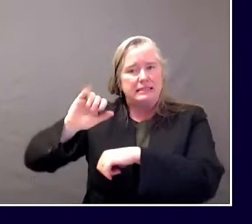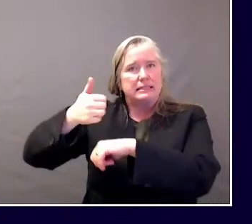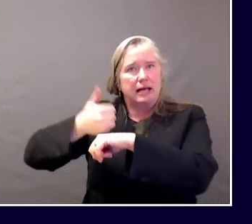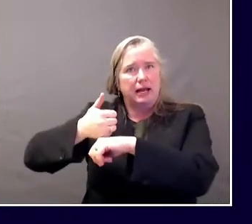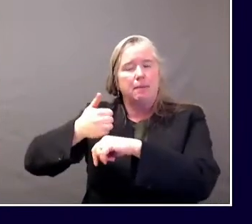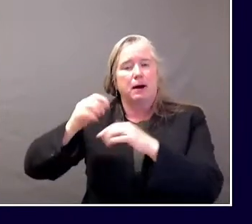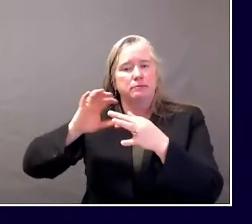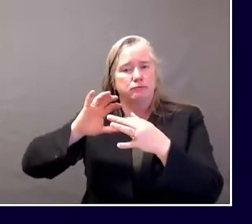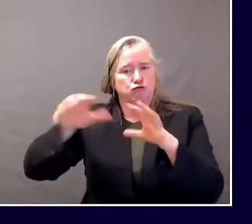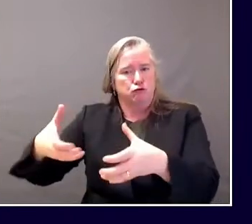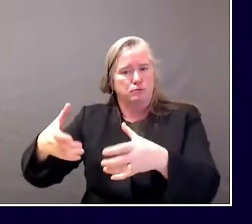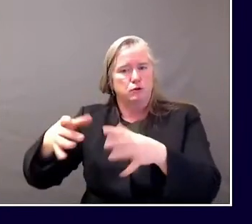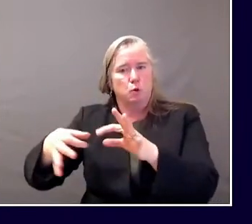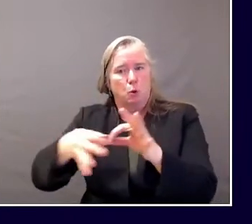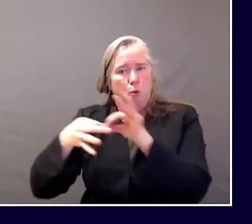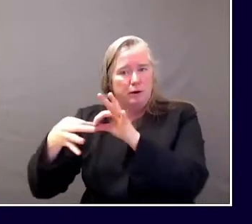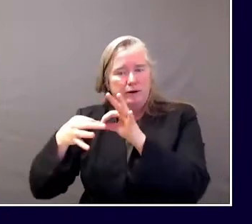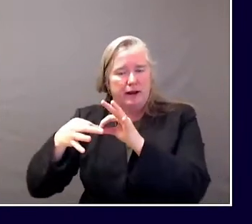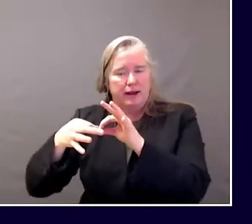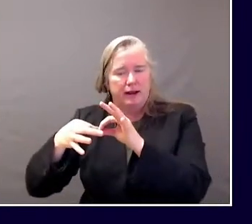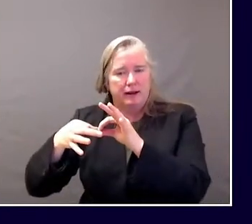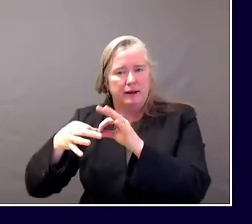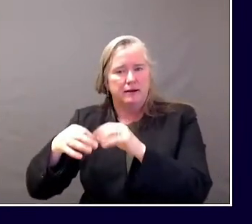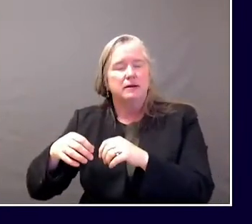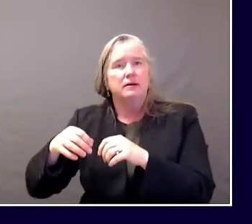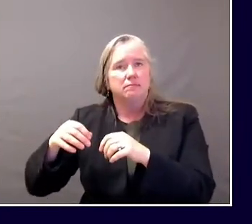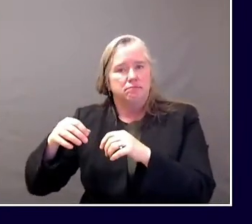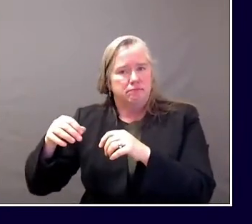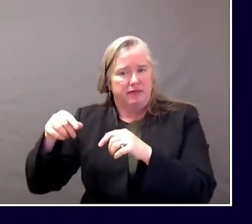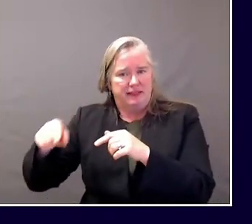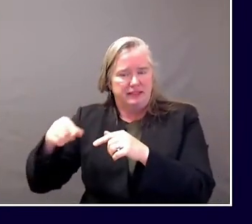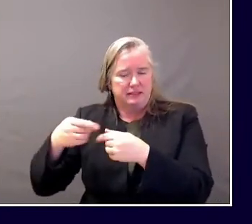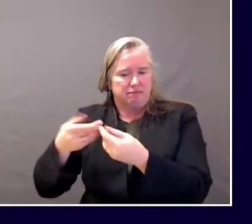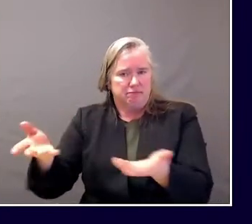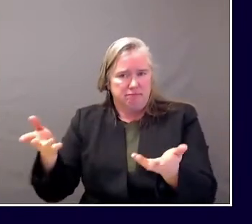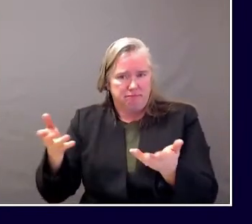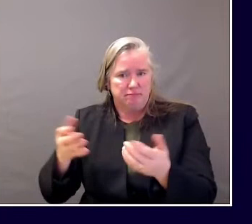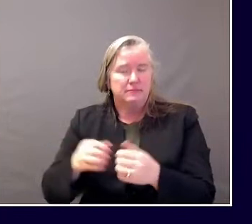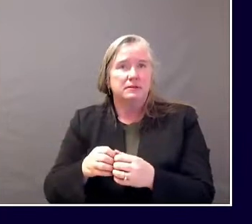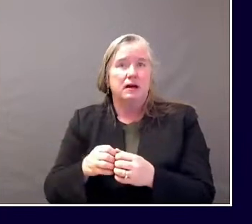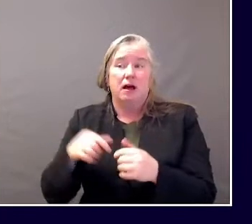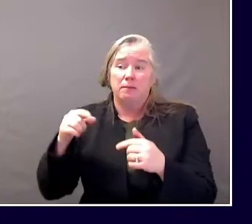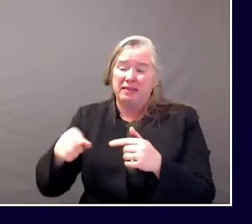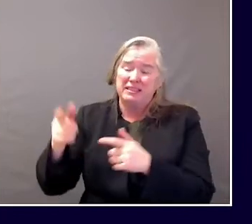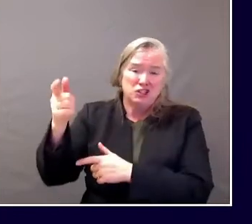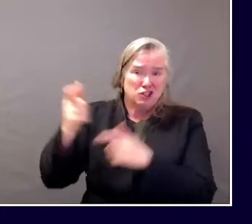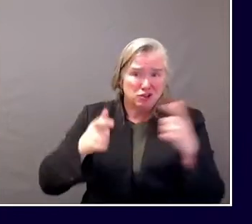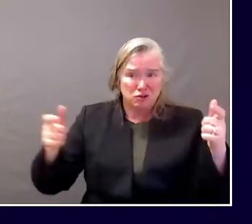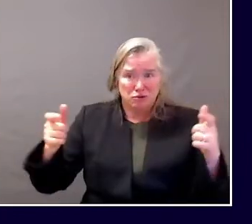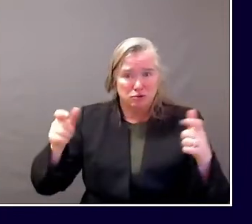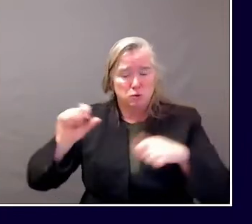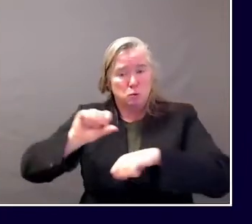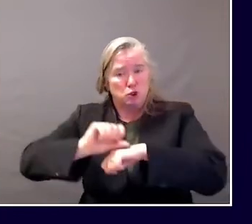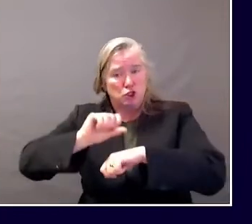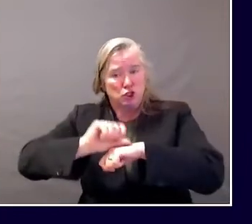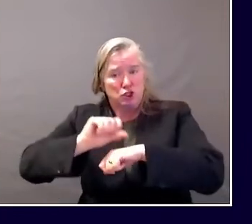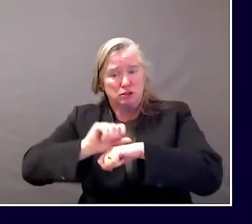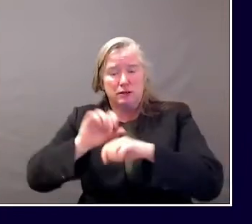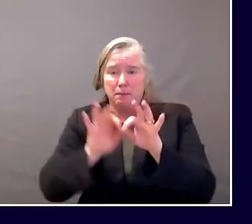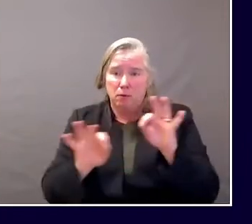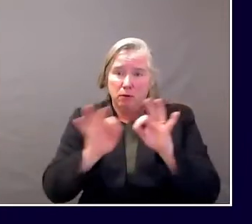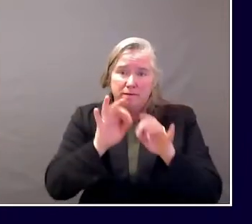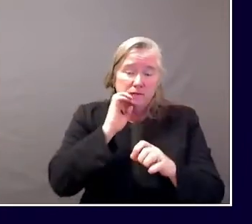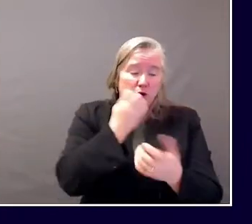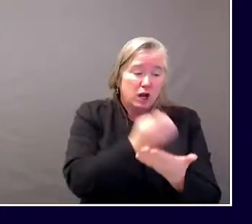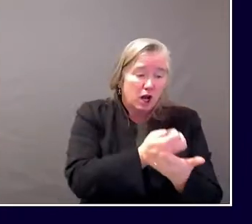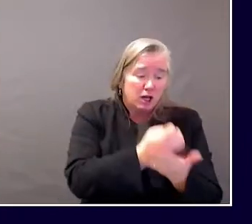effort. That is sort of the right location for something as big and broad and as important to the economy and